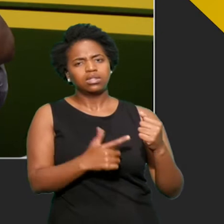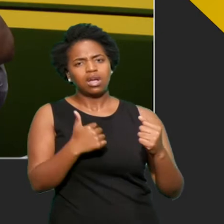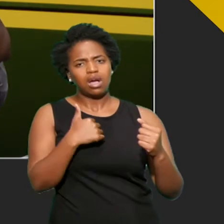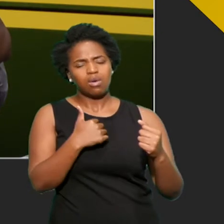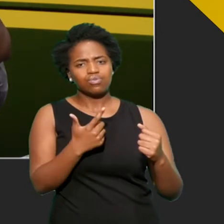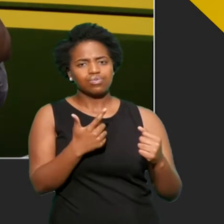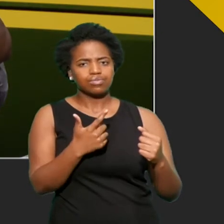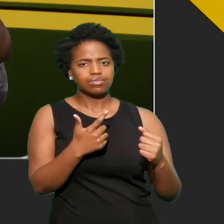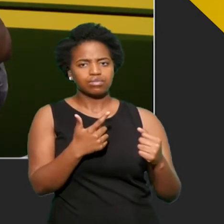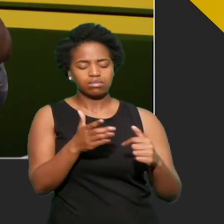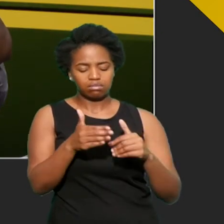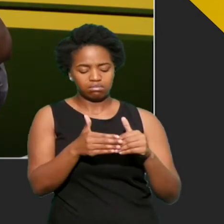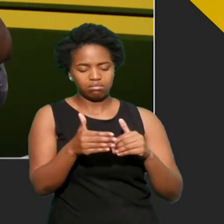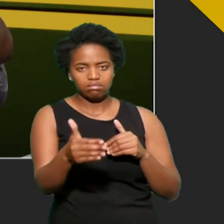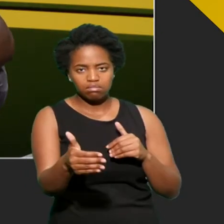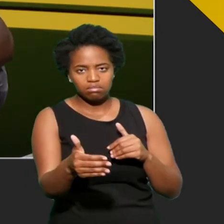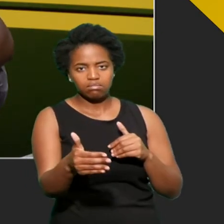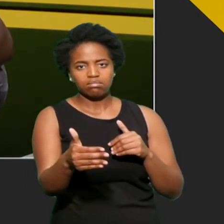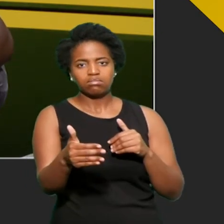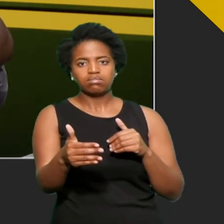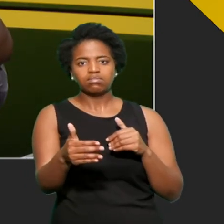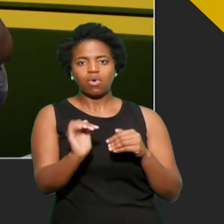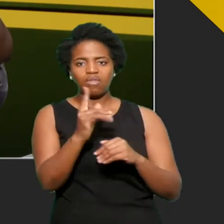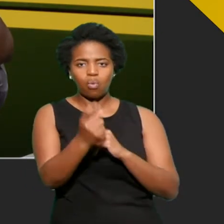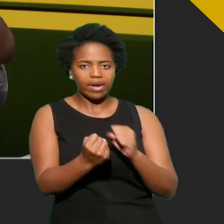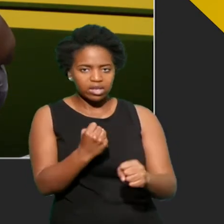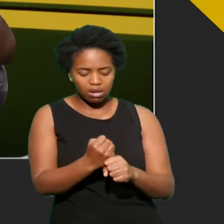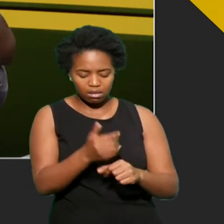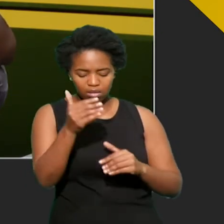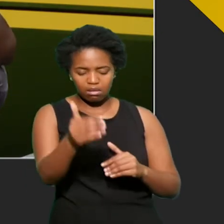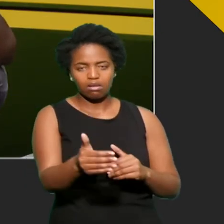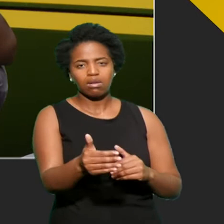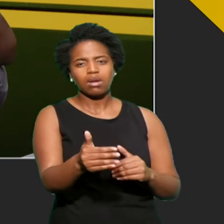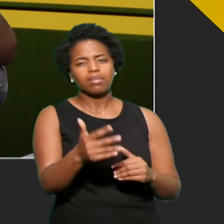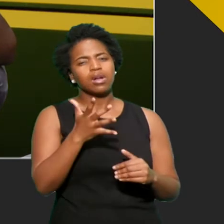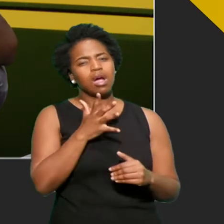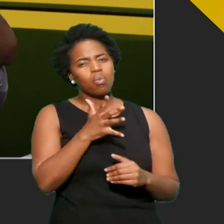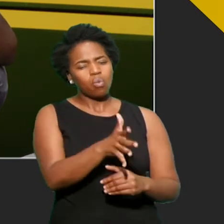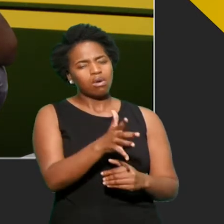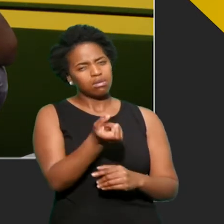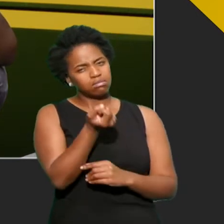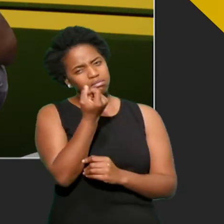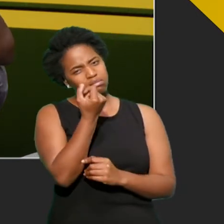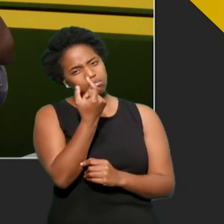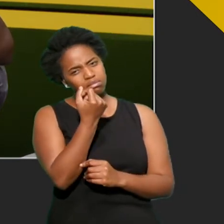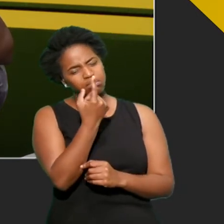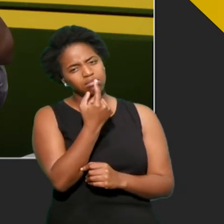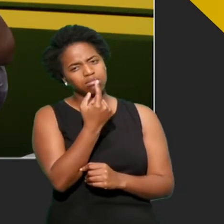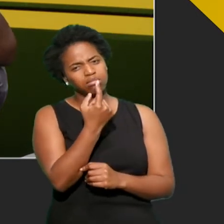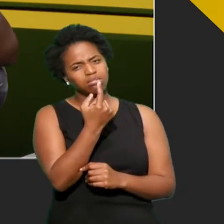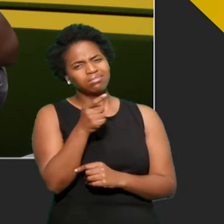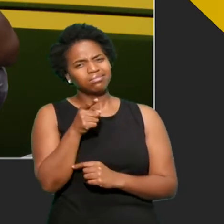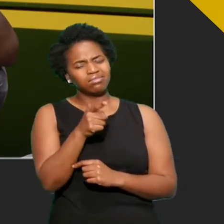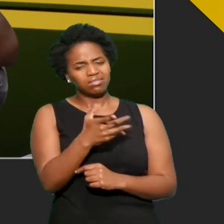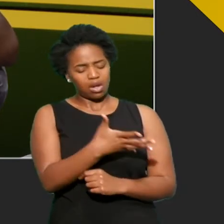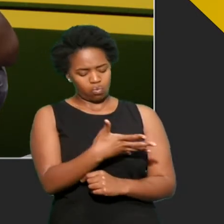lingering longer than the period given, beyond a year, beyond years. I mean, I want to go back and understand what's the root of